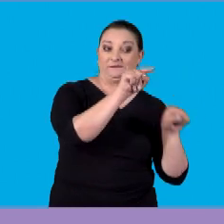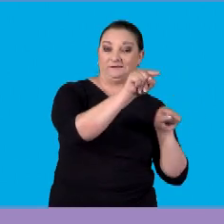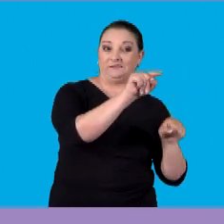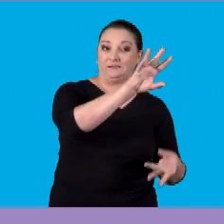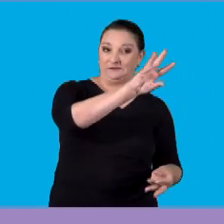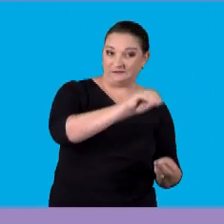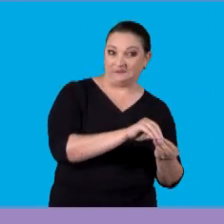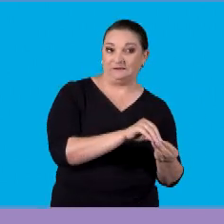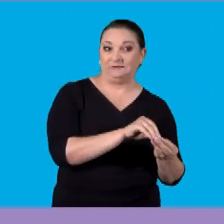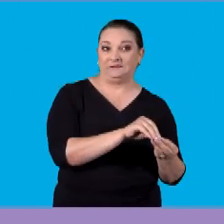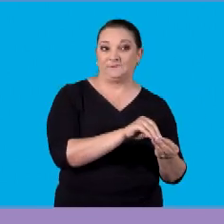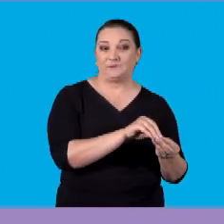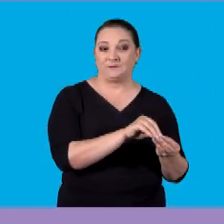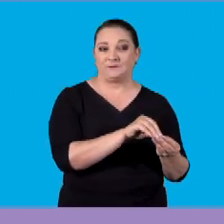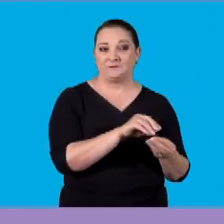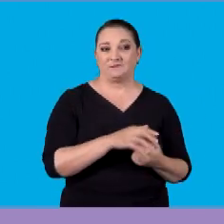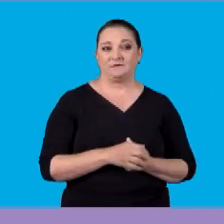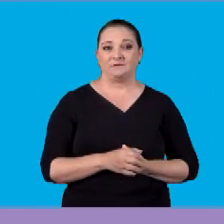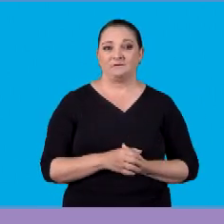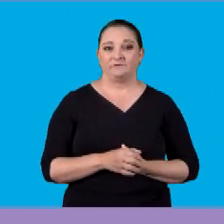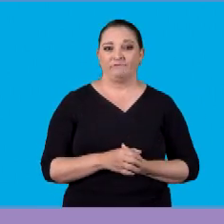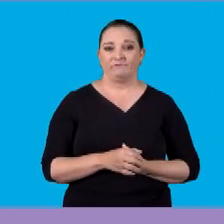and that AB is